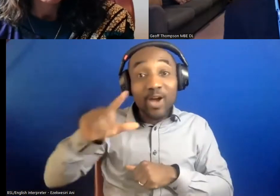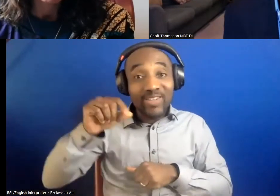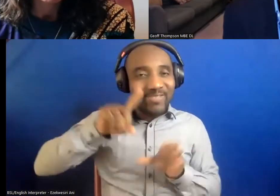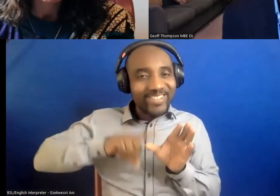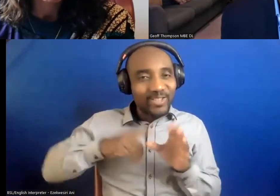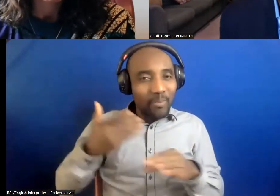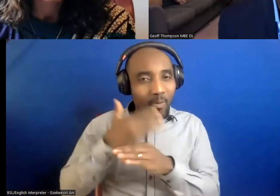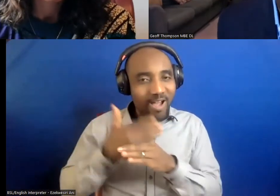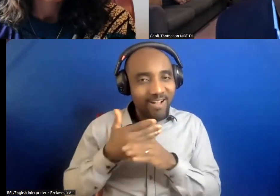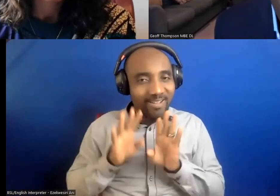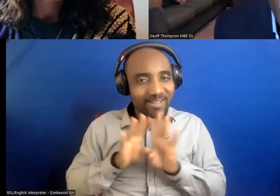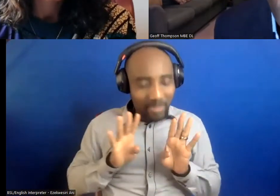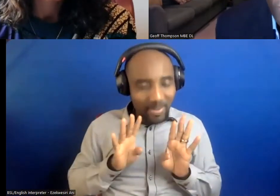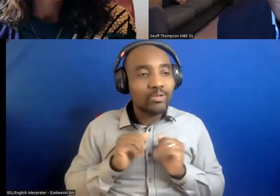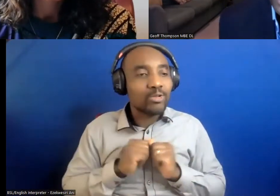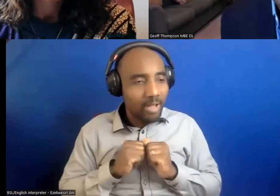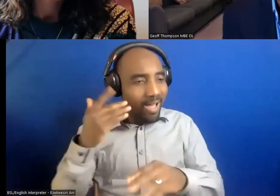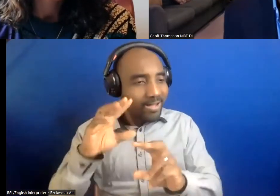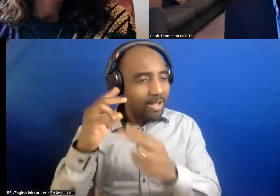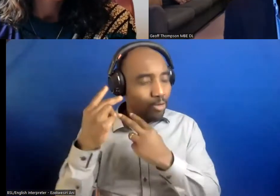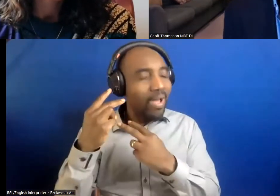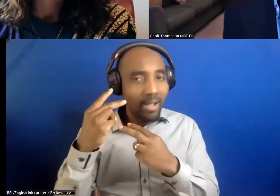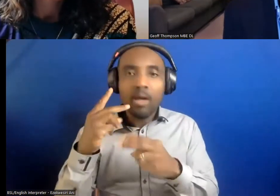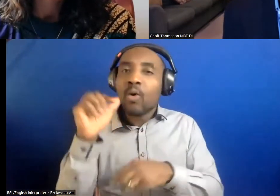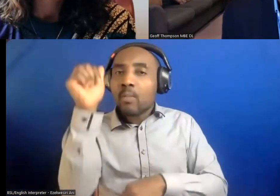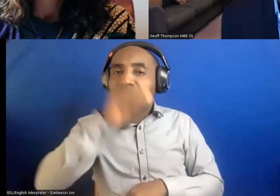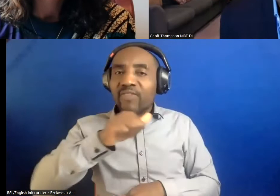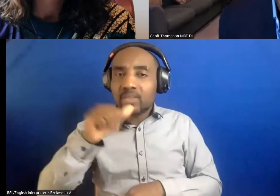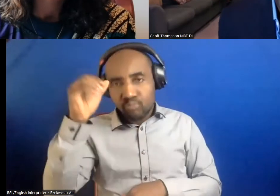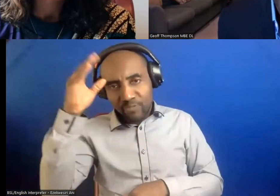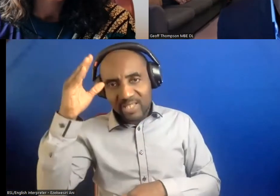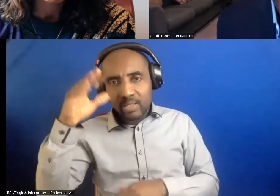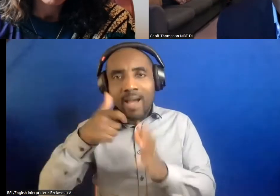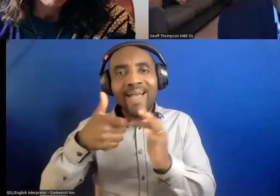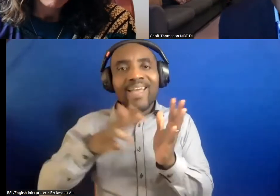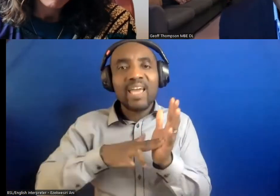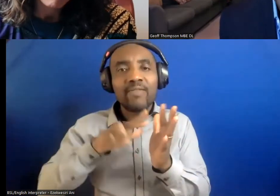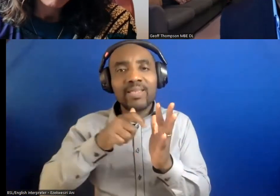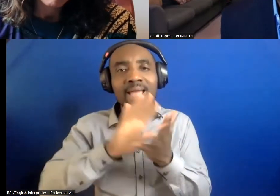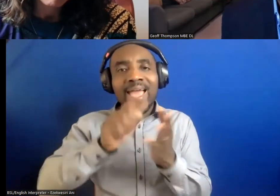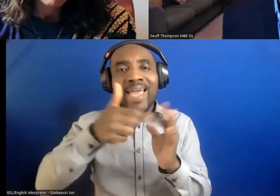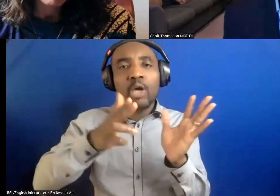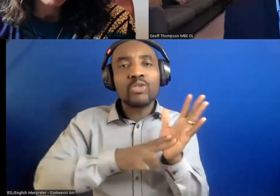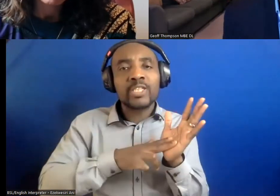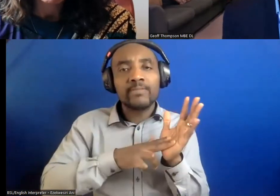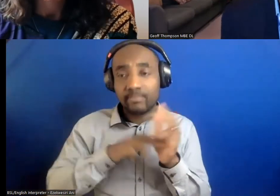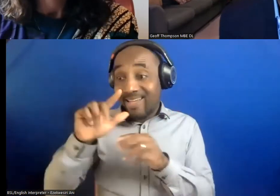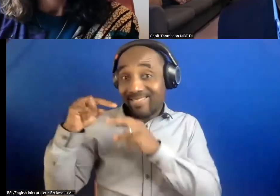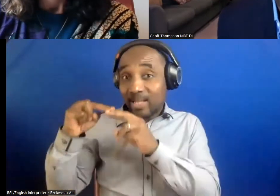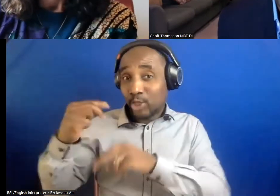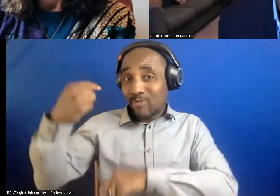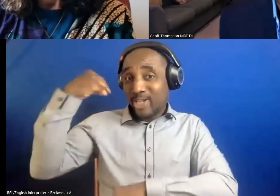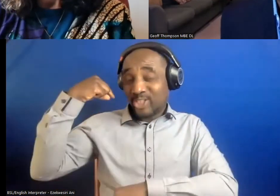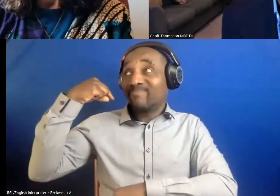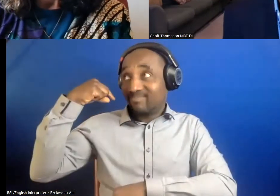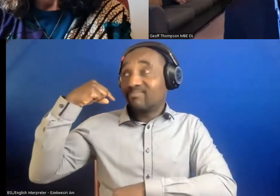effective, and certainly with Professor Kevin Hilton, those of that generation who simply provided what we see now,